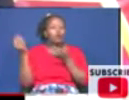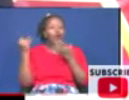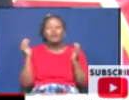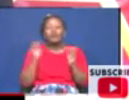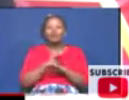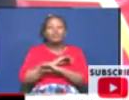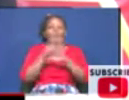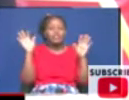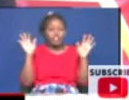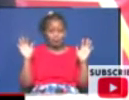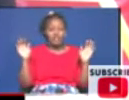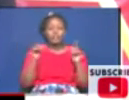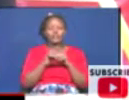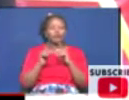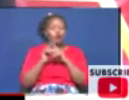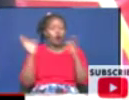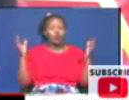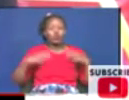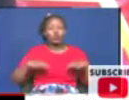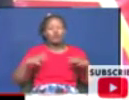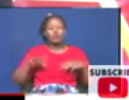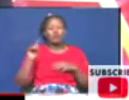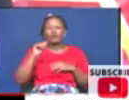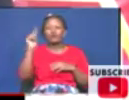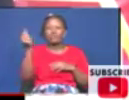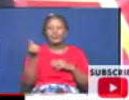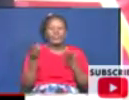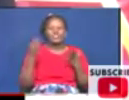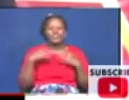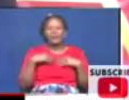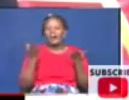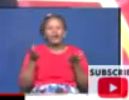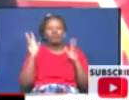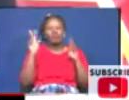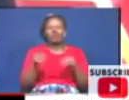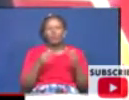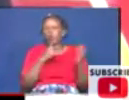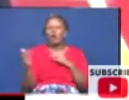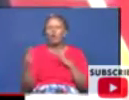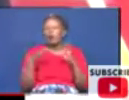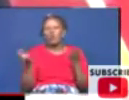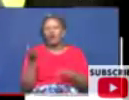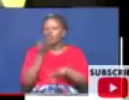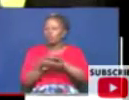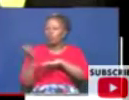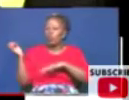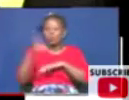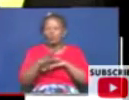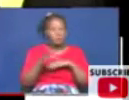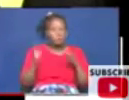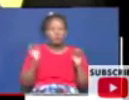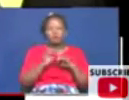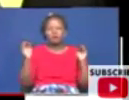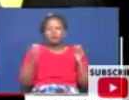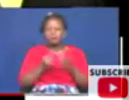accountable, that Kenyans will not go into shouting and throwing of stones because of election. The Nyeri